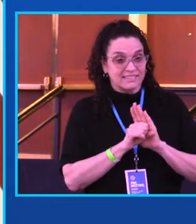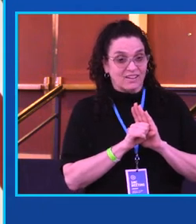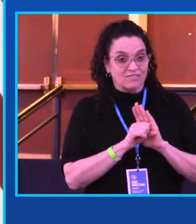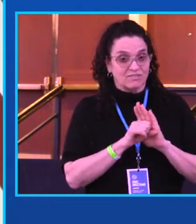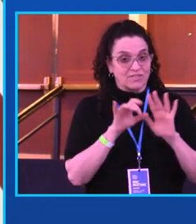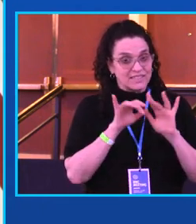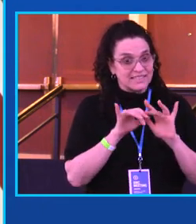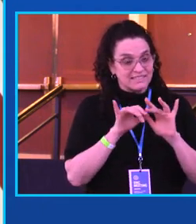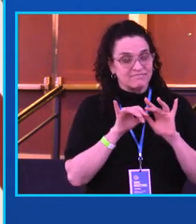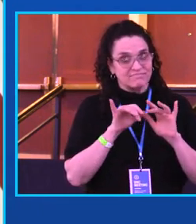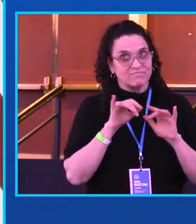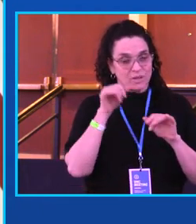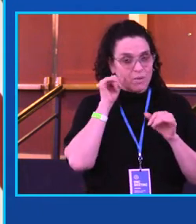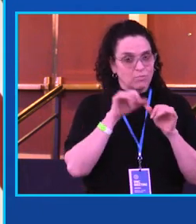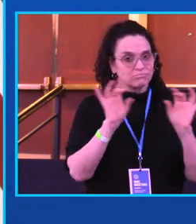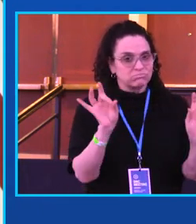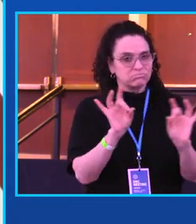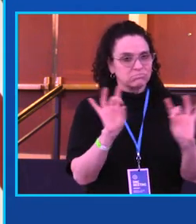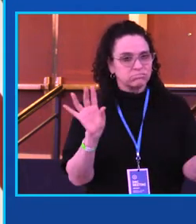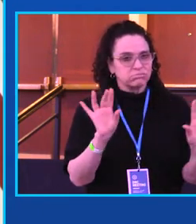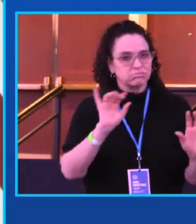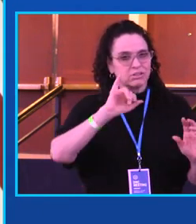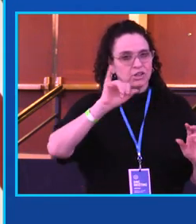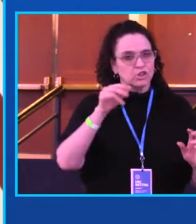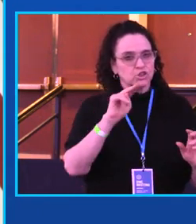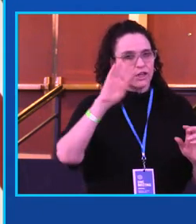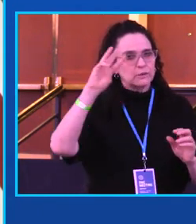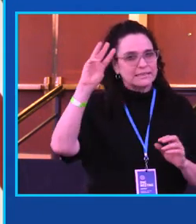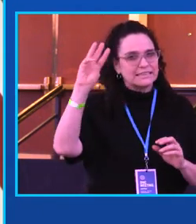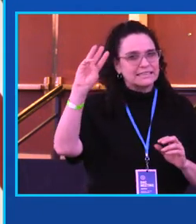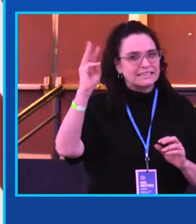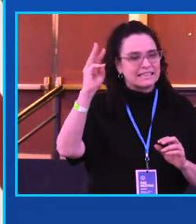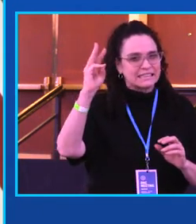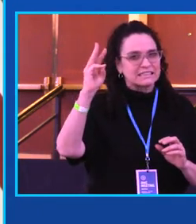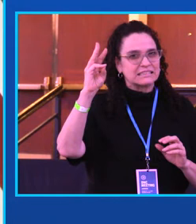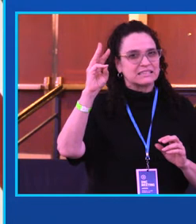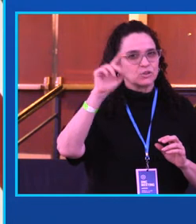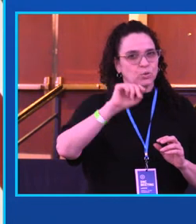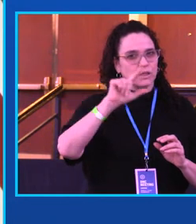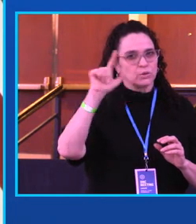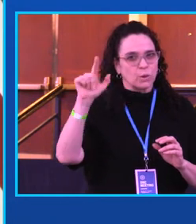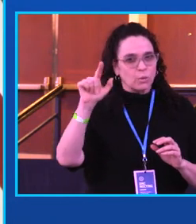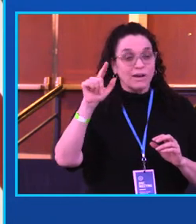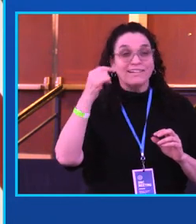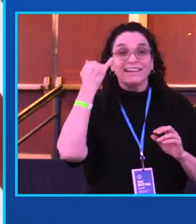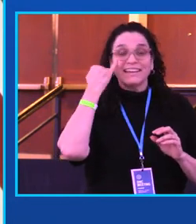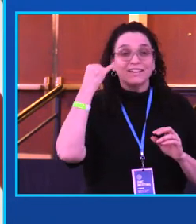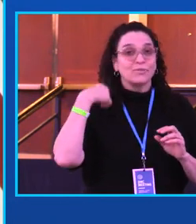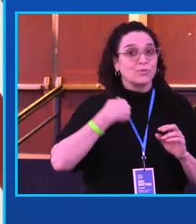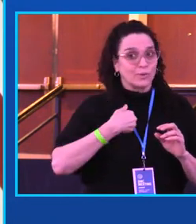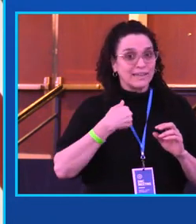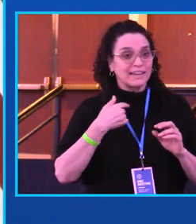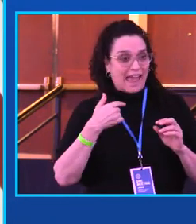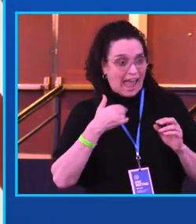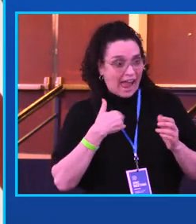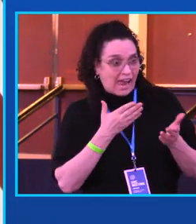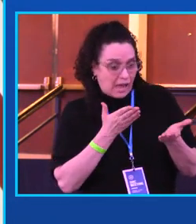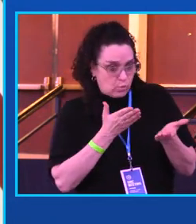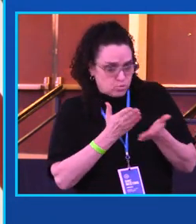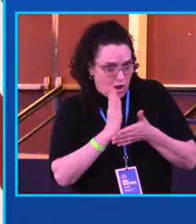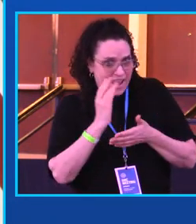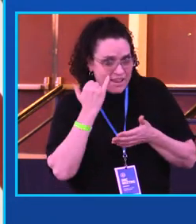that dreadful January the 6th, if we had been able to call the National